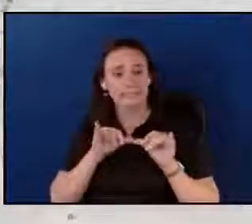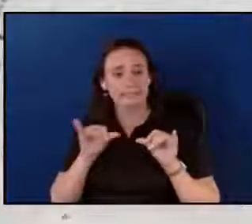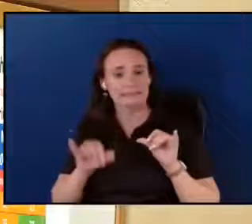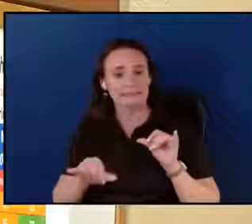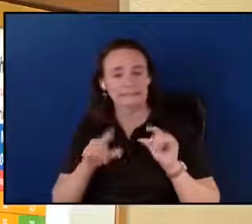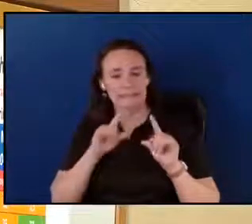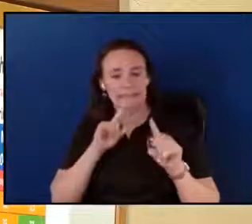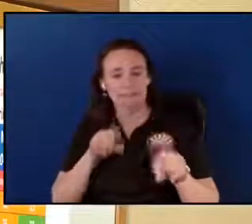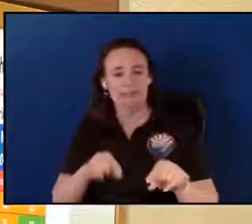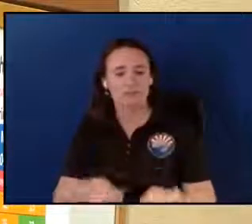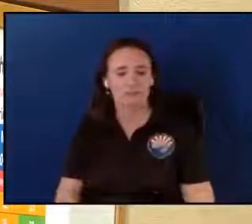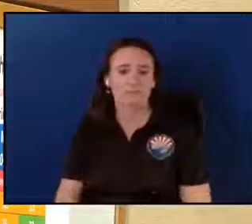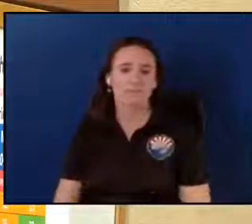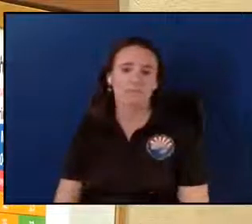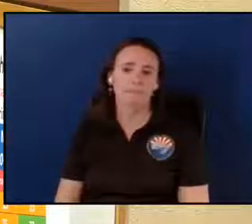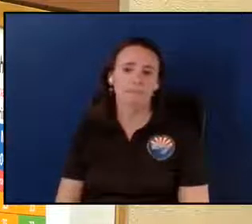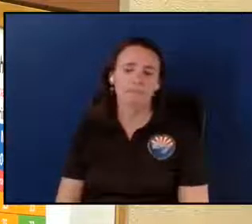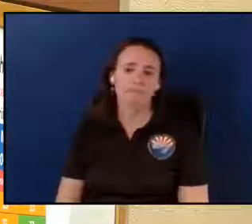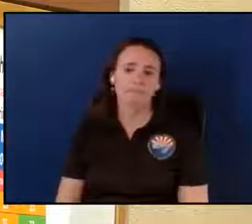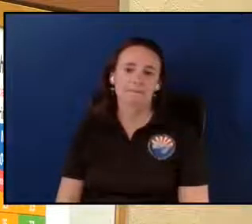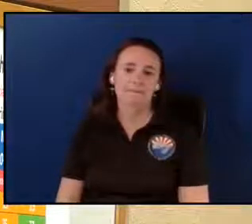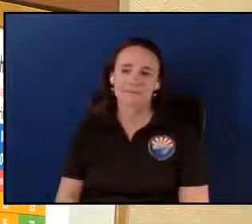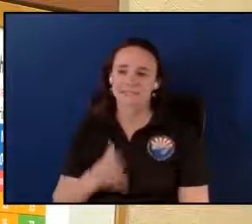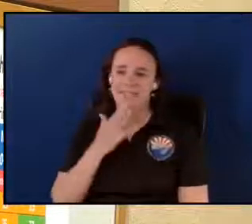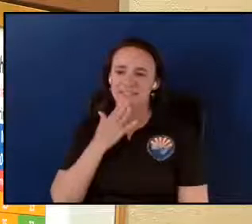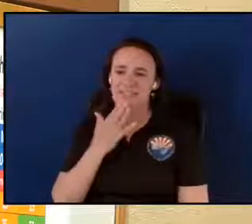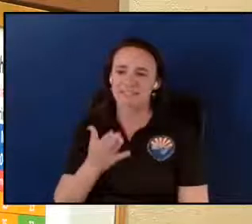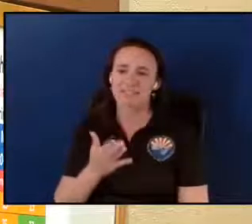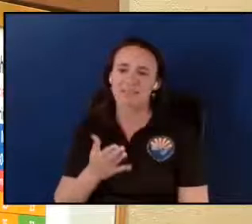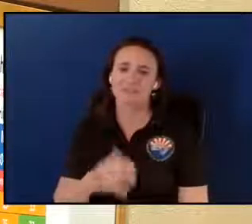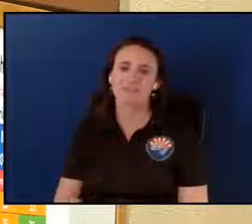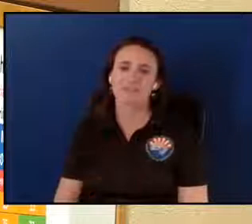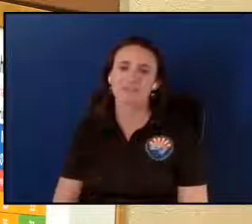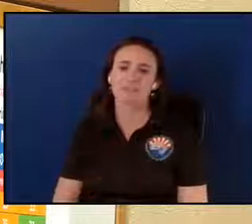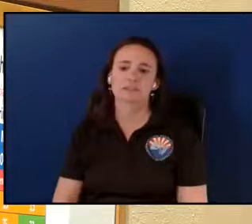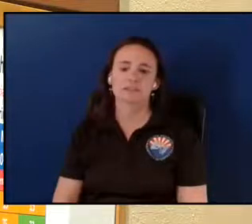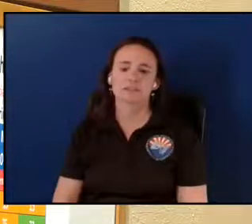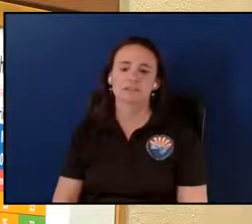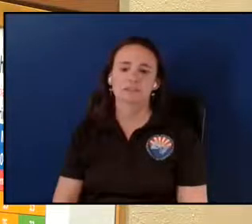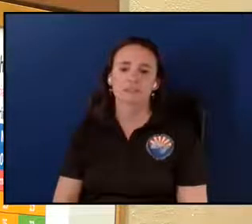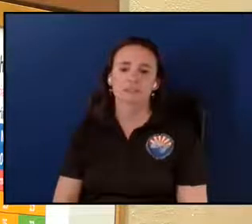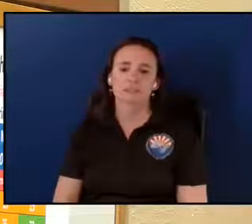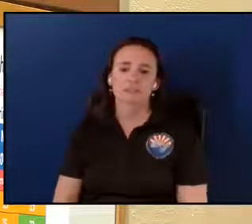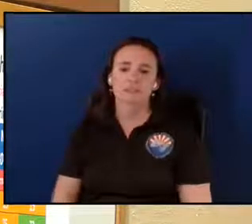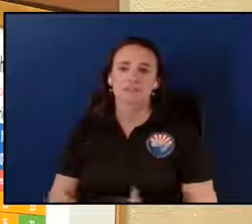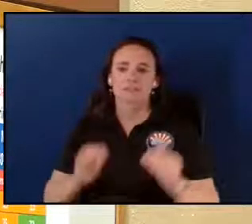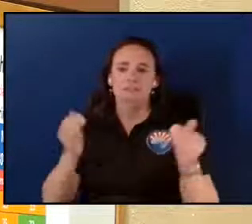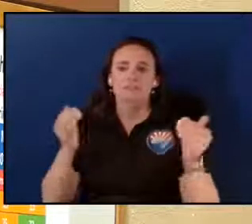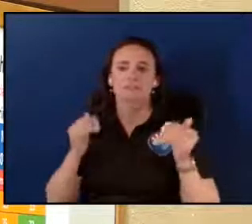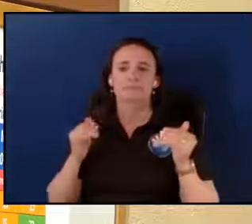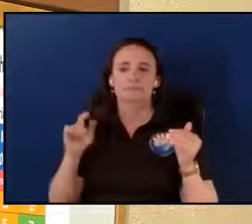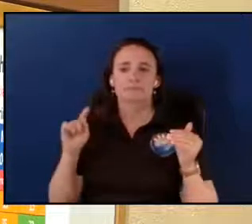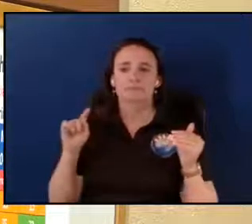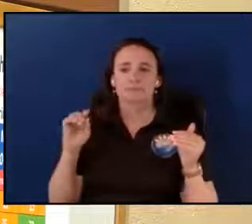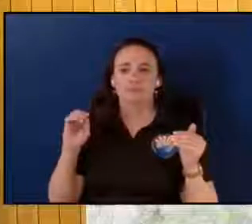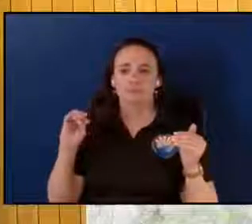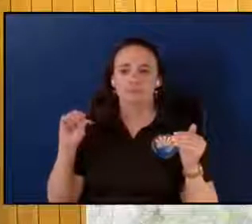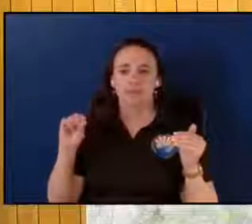you. Thank you very much, Amrick. And now we've got Taos County Sheriff Jerry